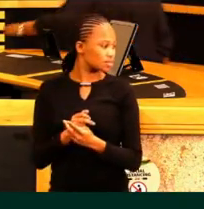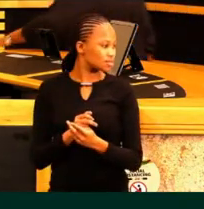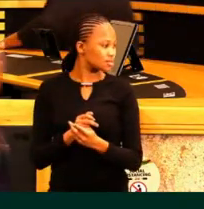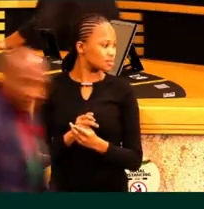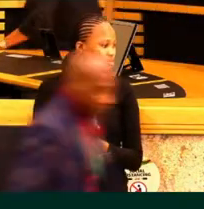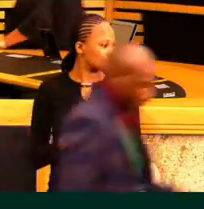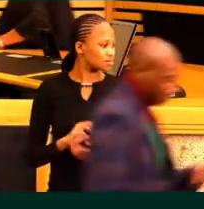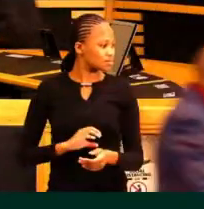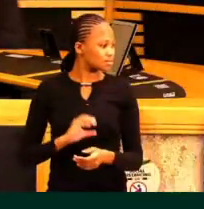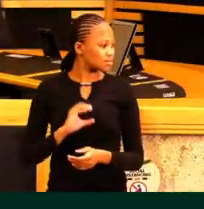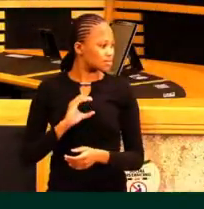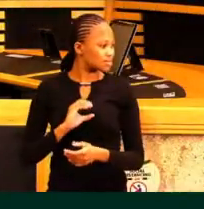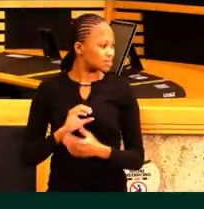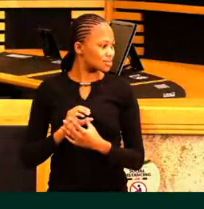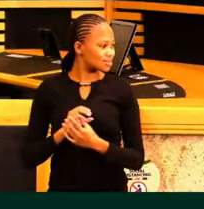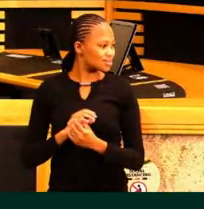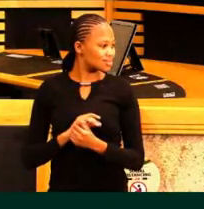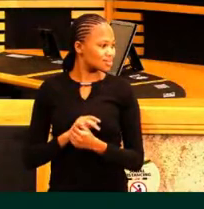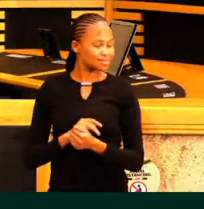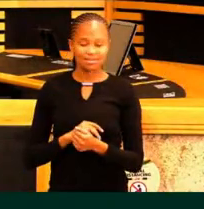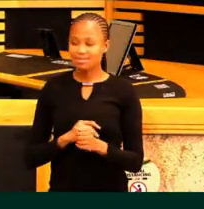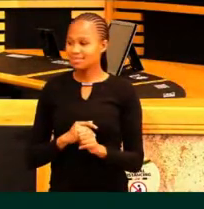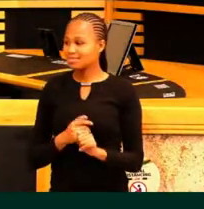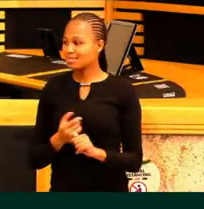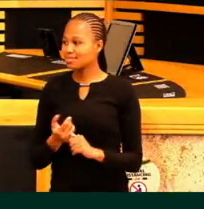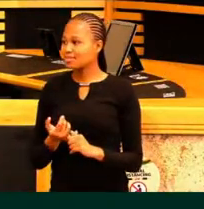thank you honored member